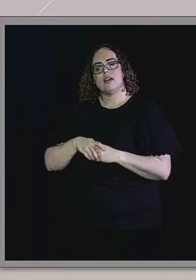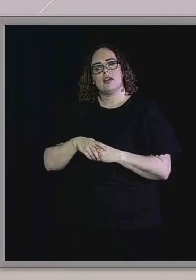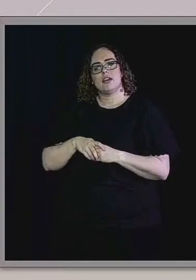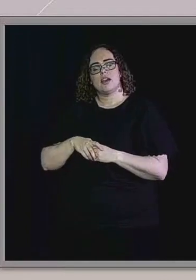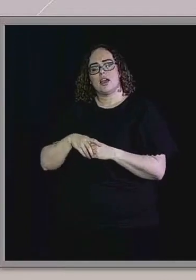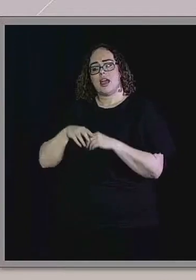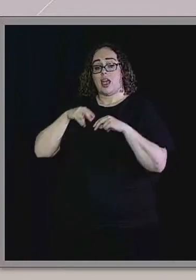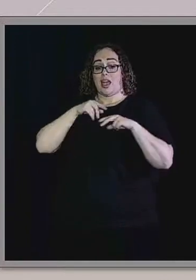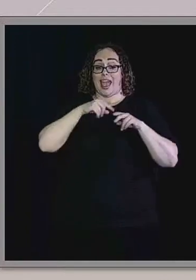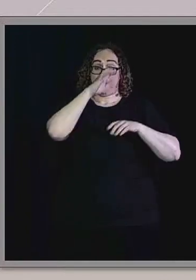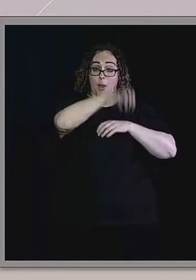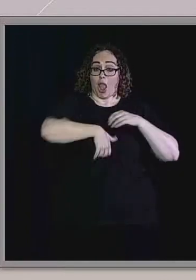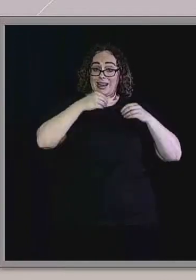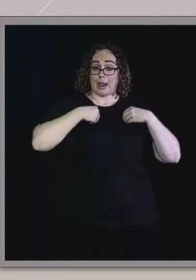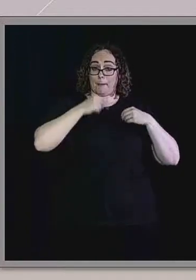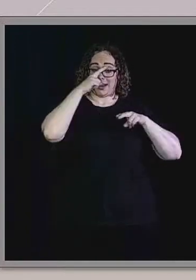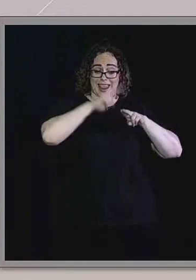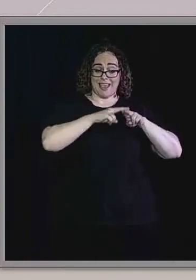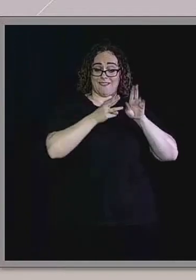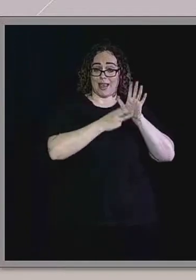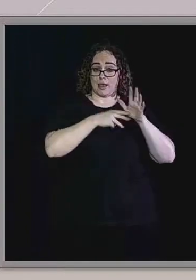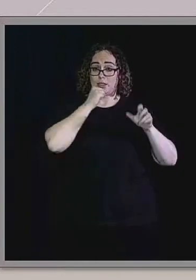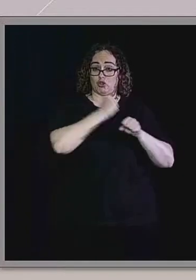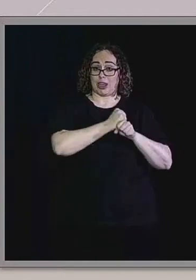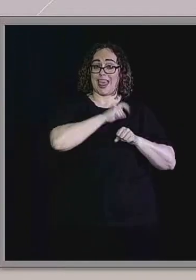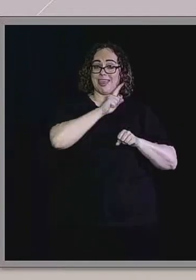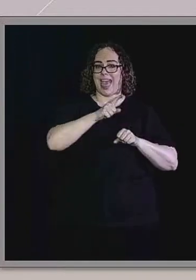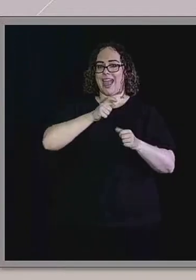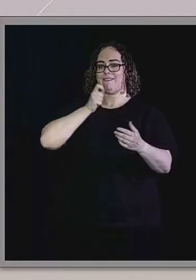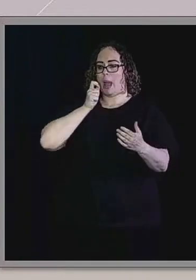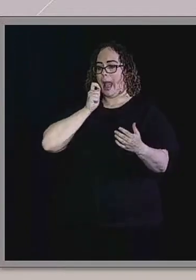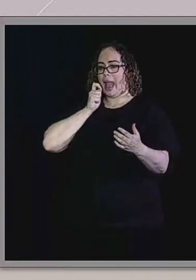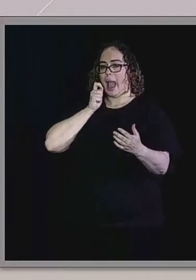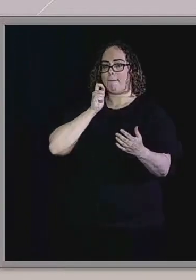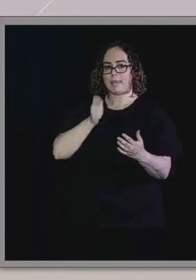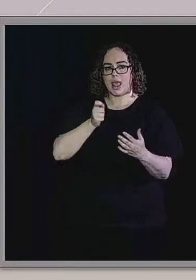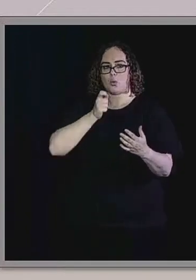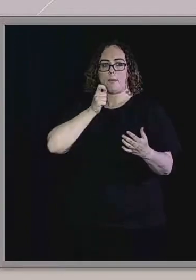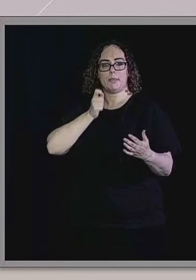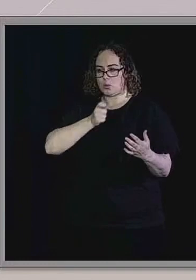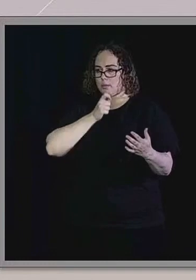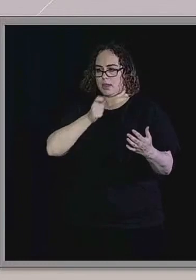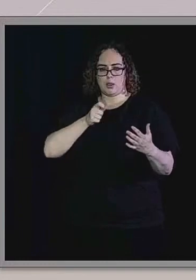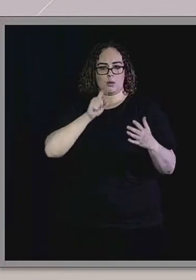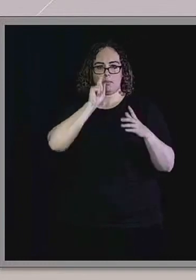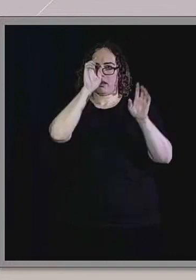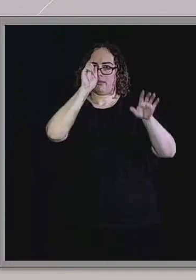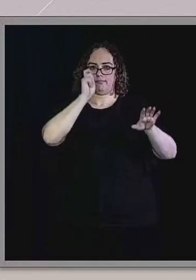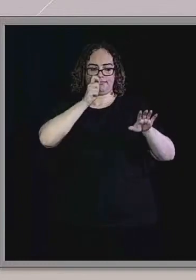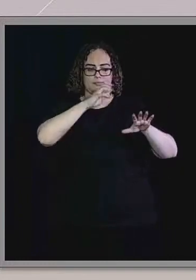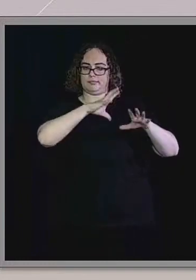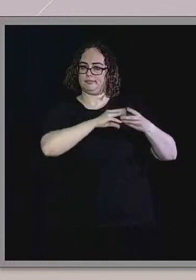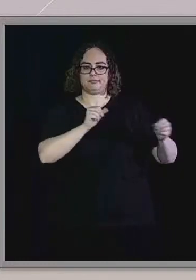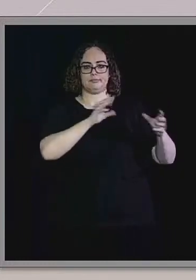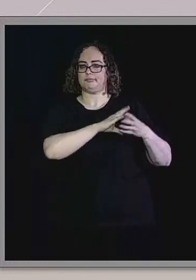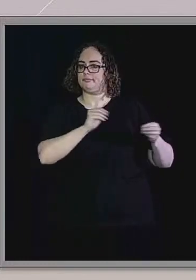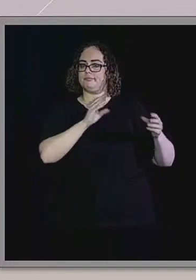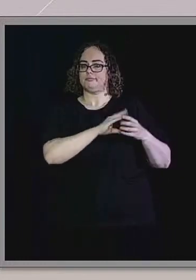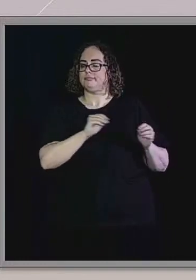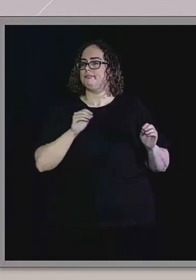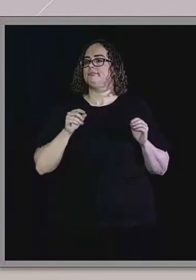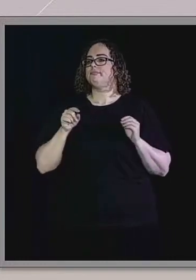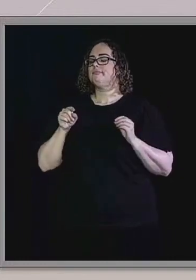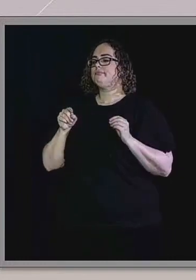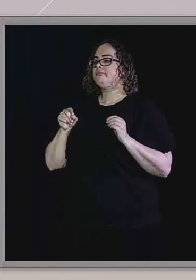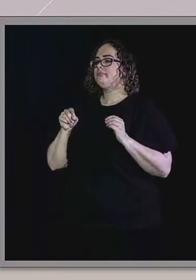FMG's appeal being dismissed, the company put out a statement saying, "We've always respected the